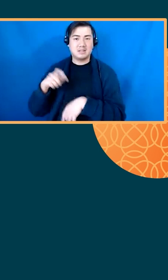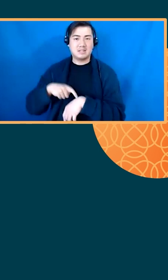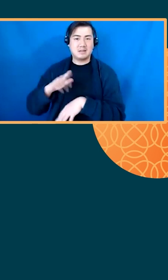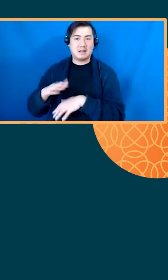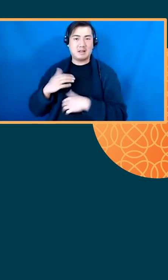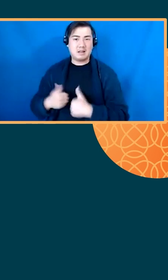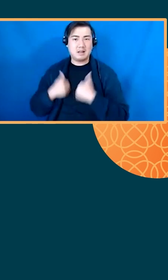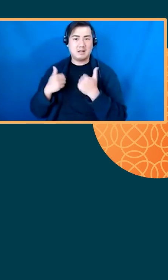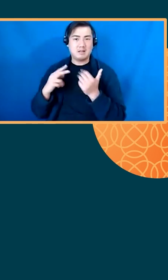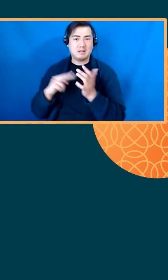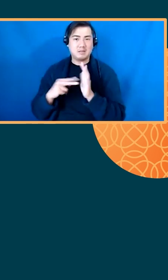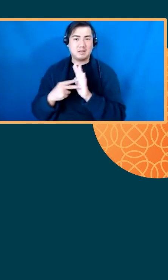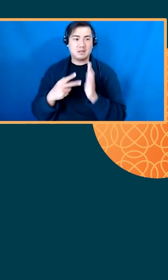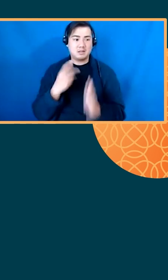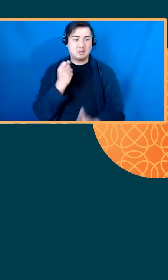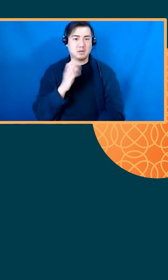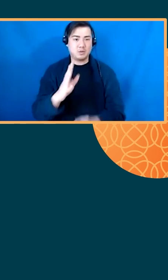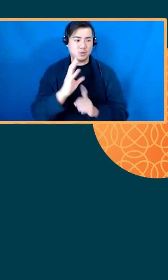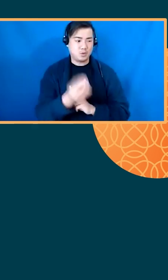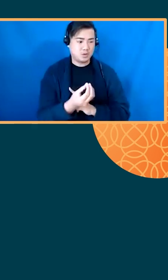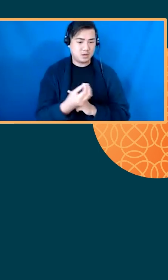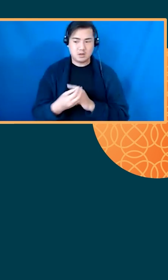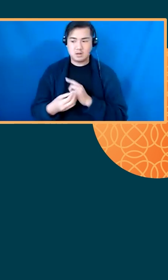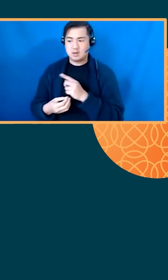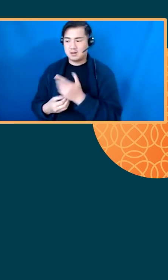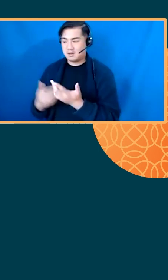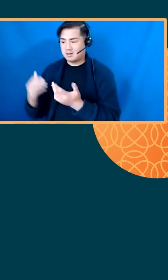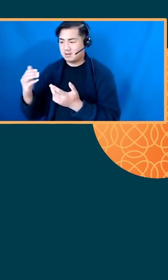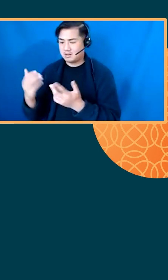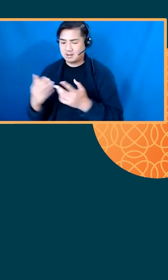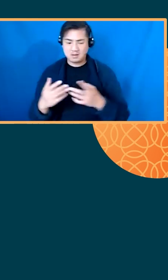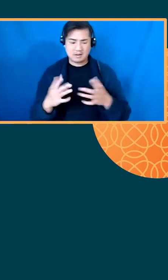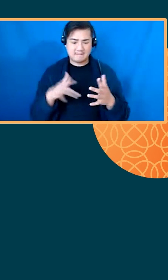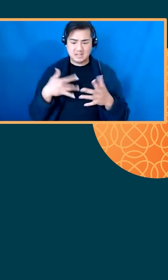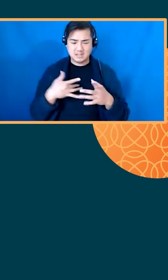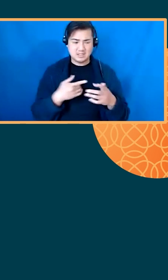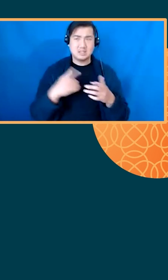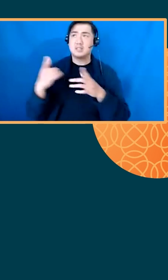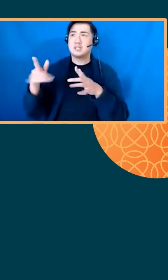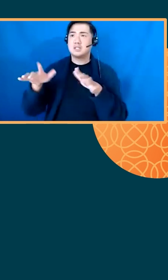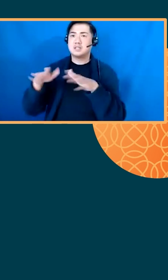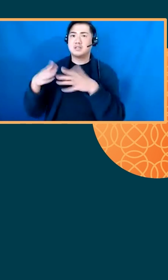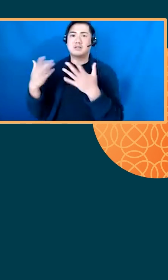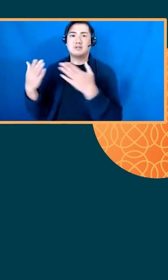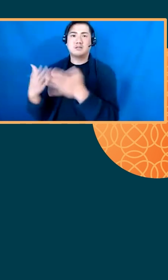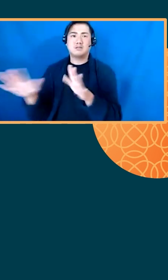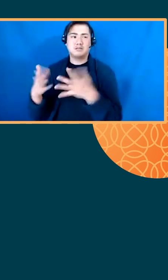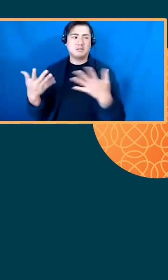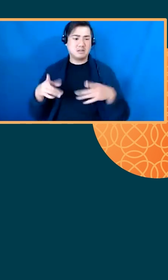go against their own culture but that was like that was like even more culturally who they